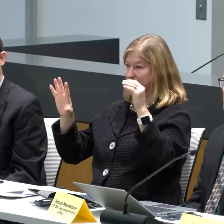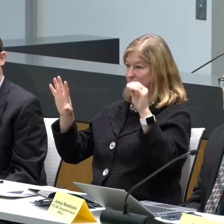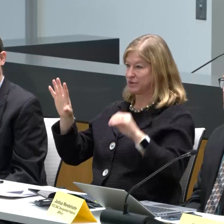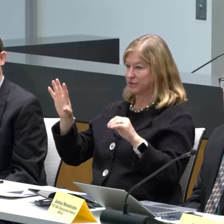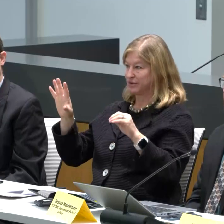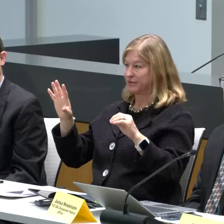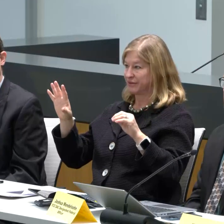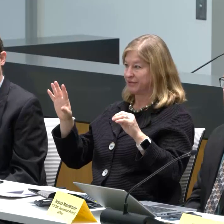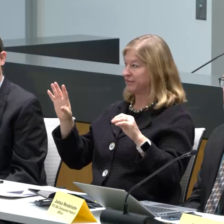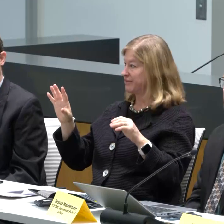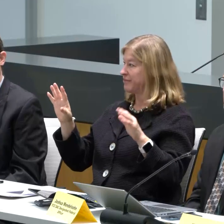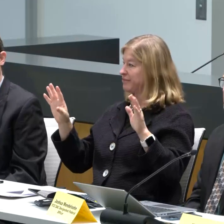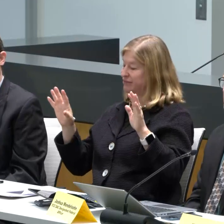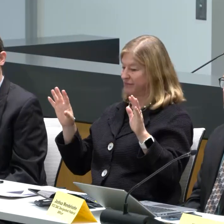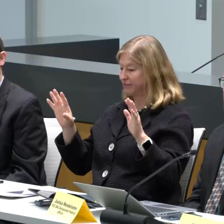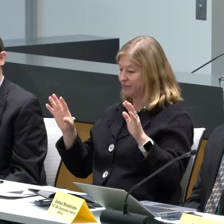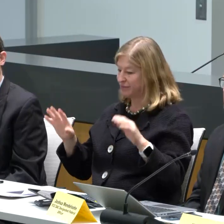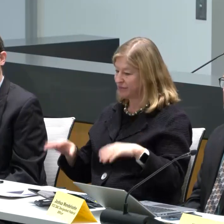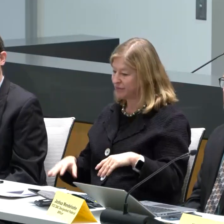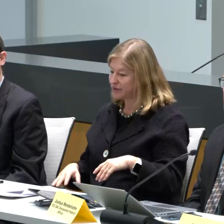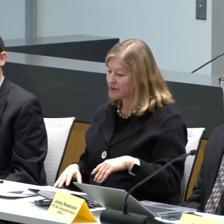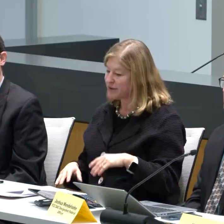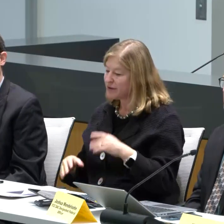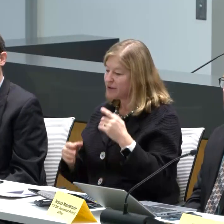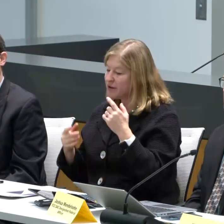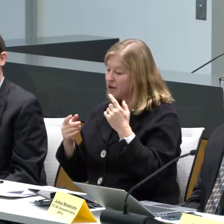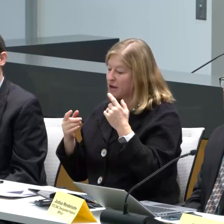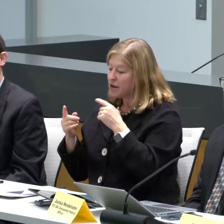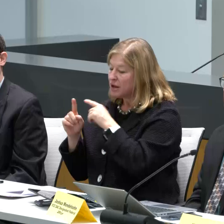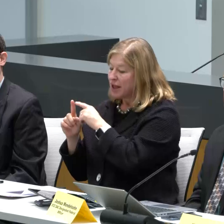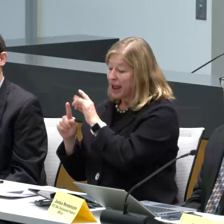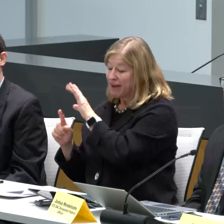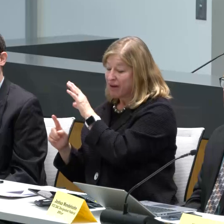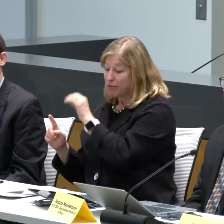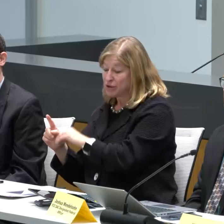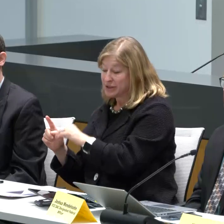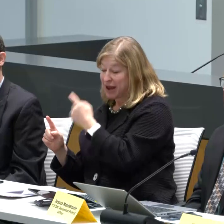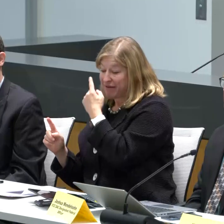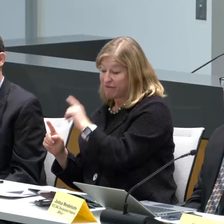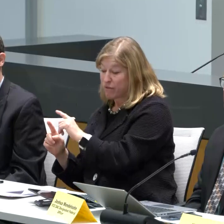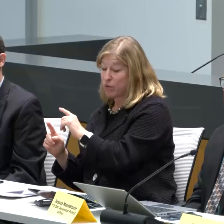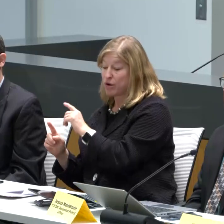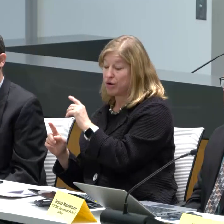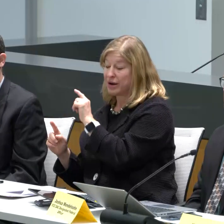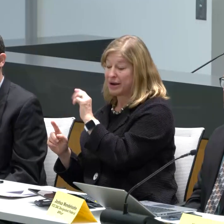We are also looking at the 85 and 15% requirements.